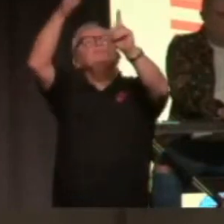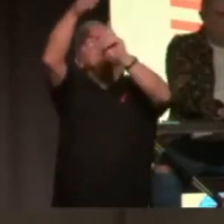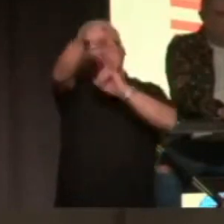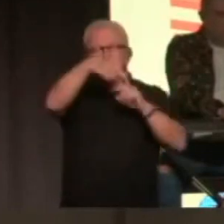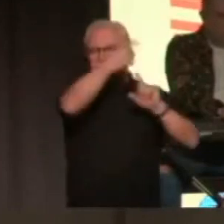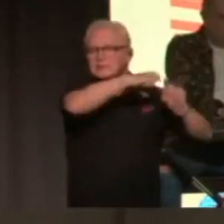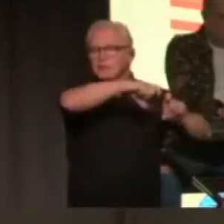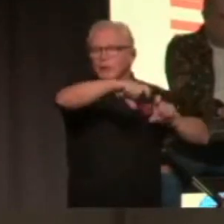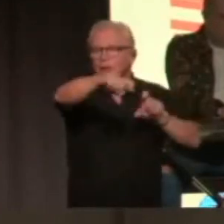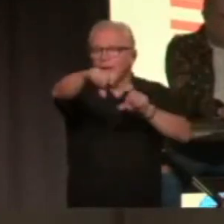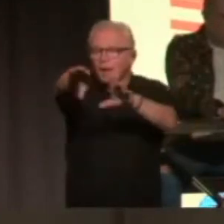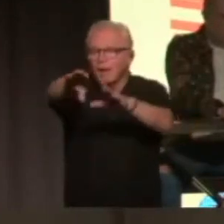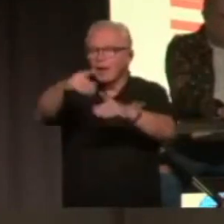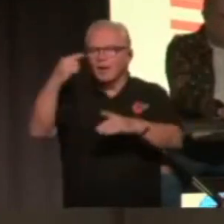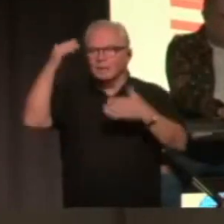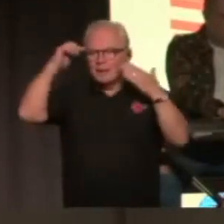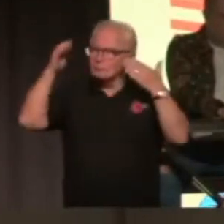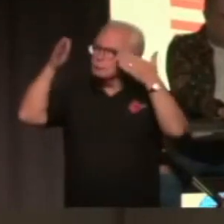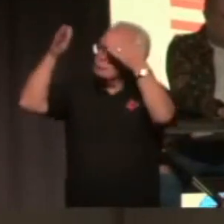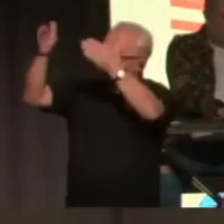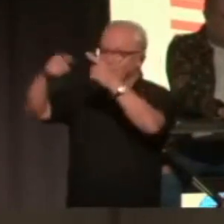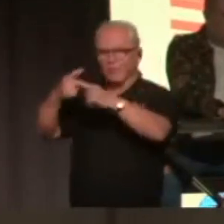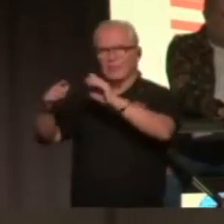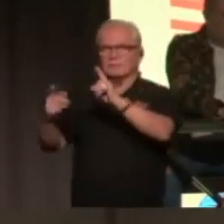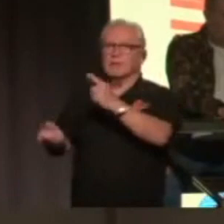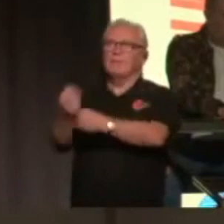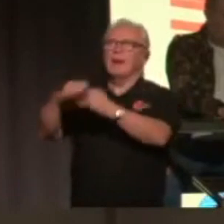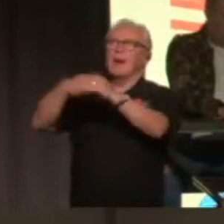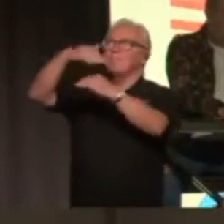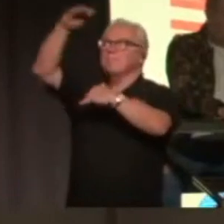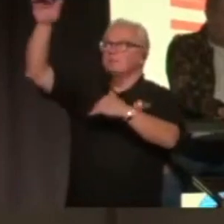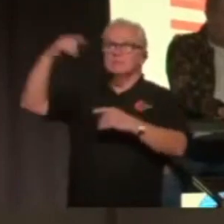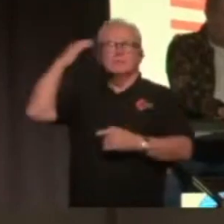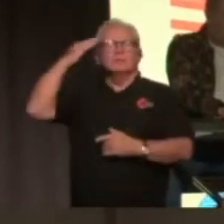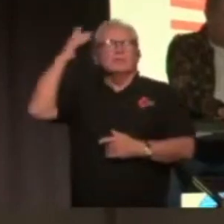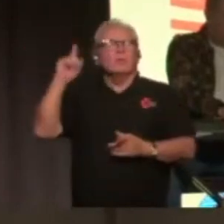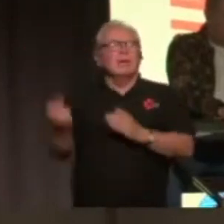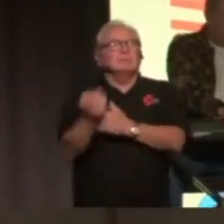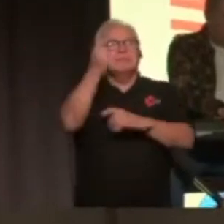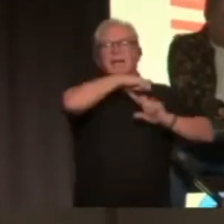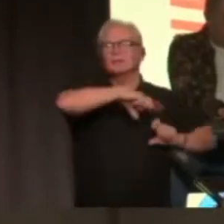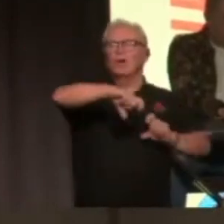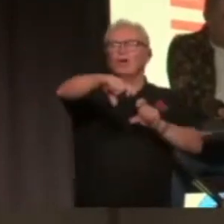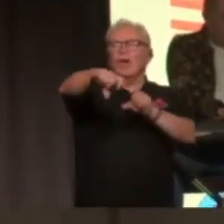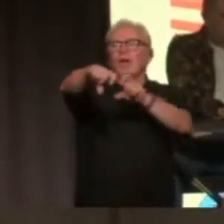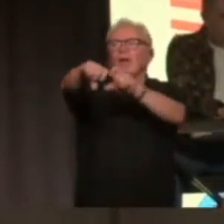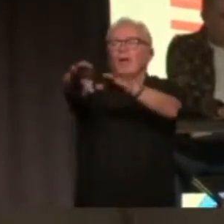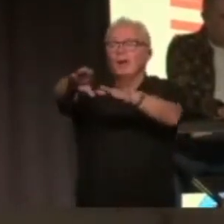Put your mind on things above. It's time to consider eternity and consider hell and choose